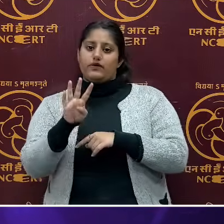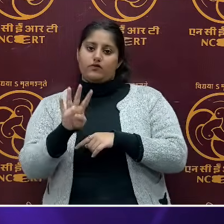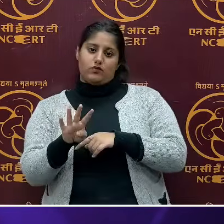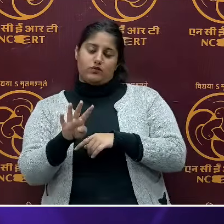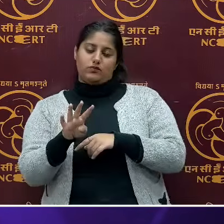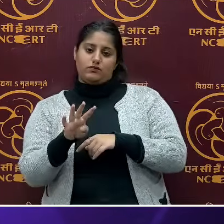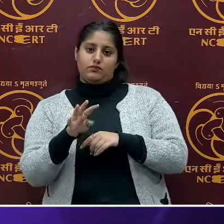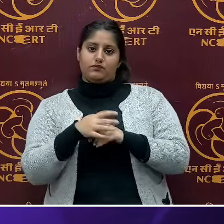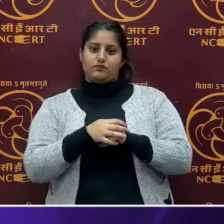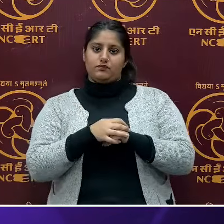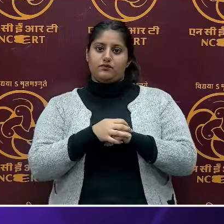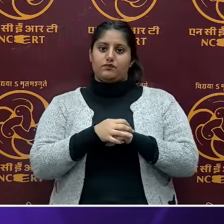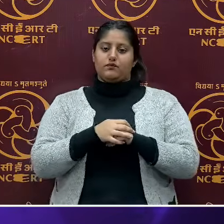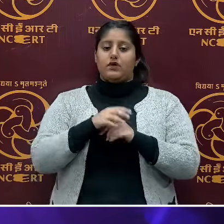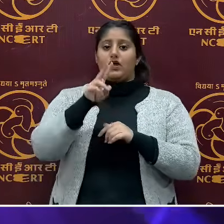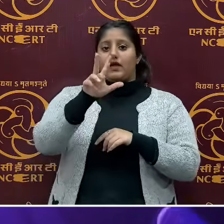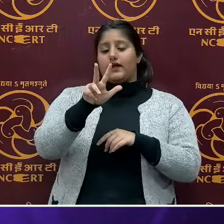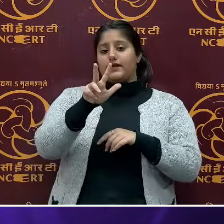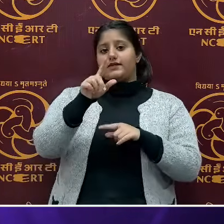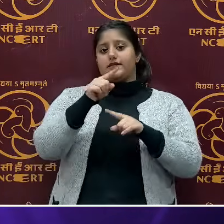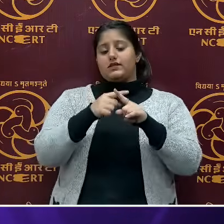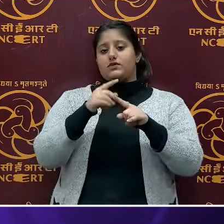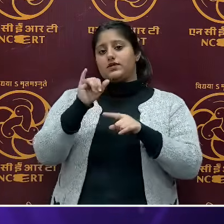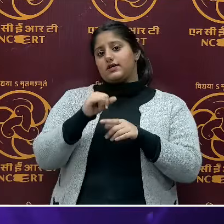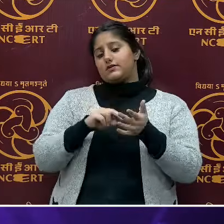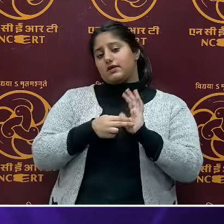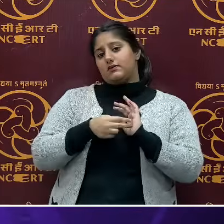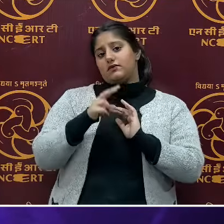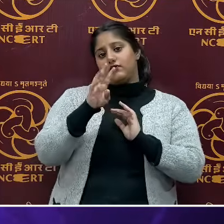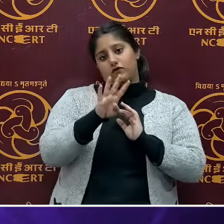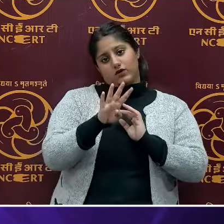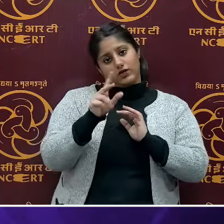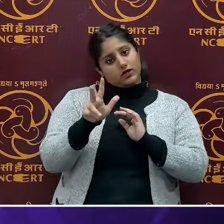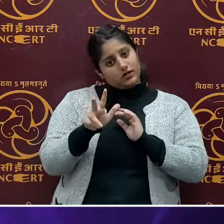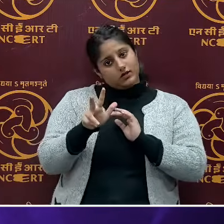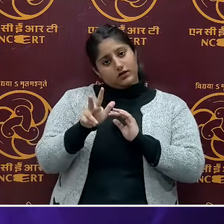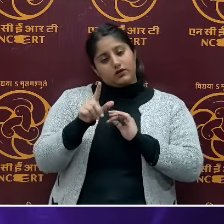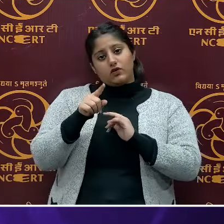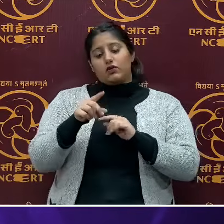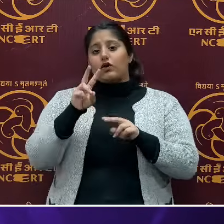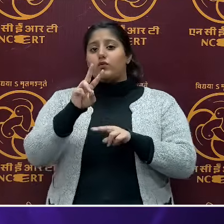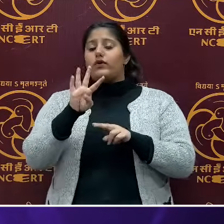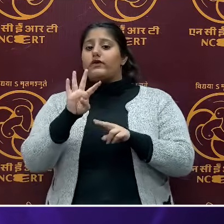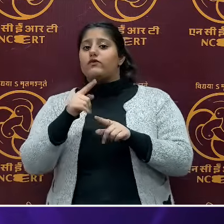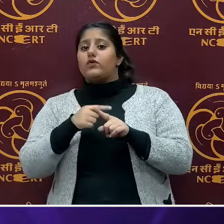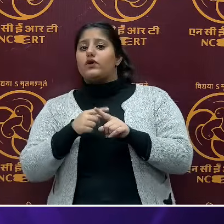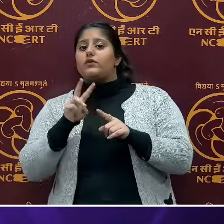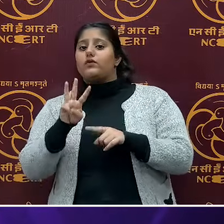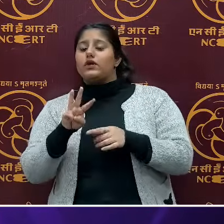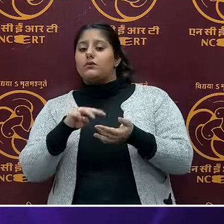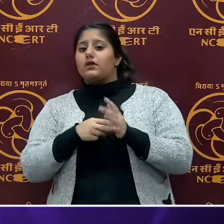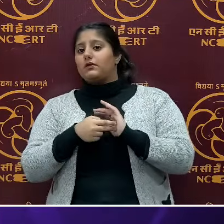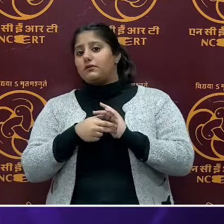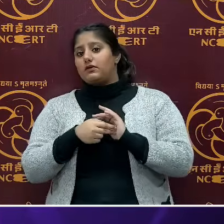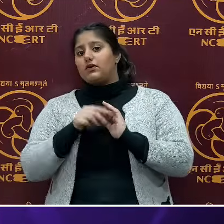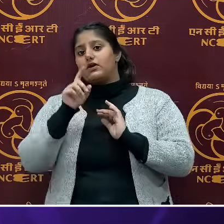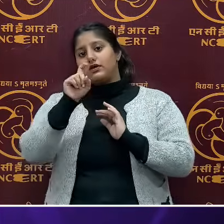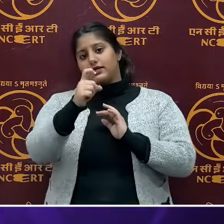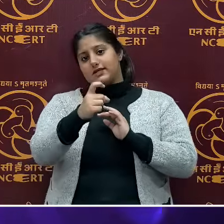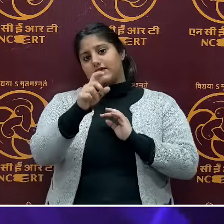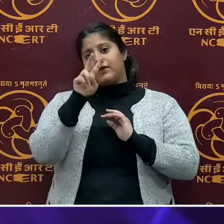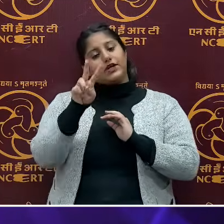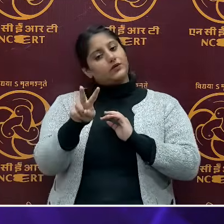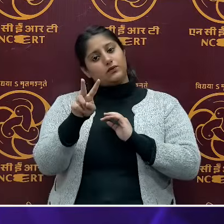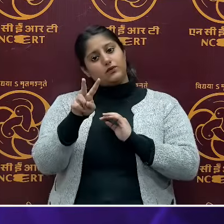24. Now 8 6 are 48. 48. And what about 24 into 3?